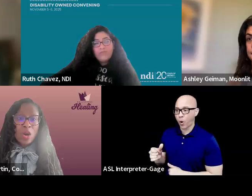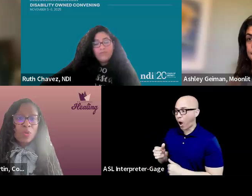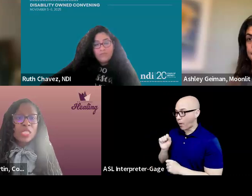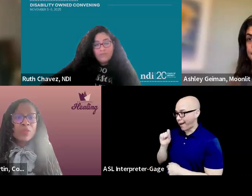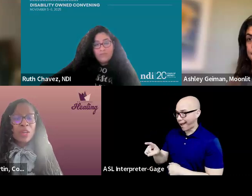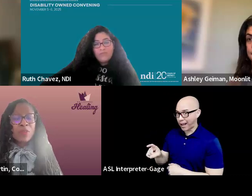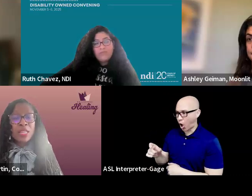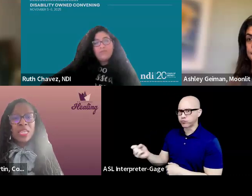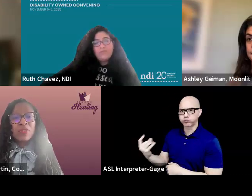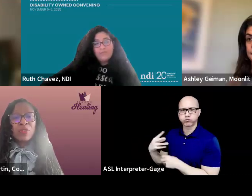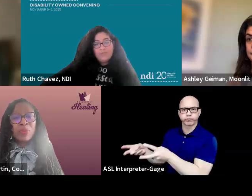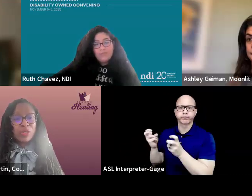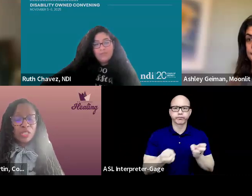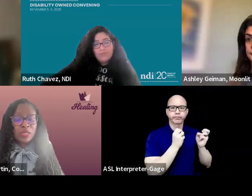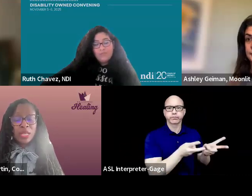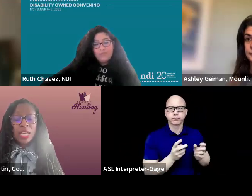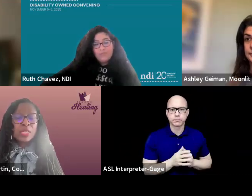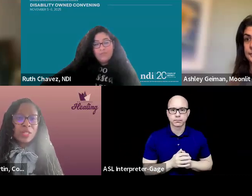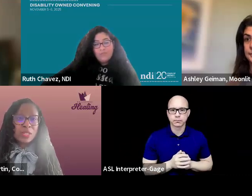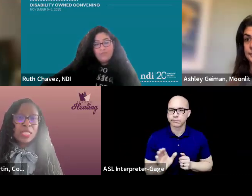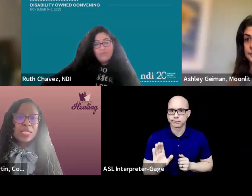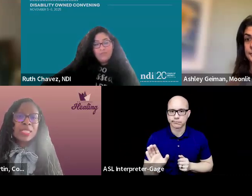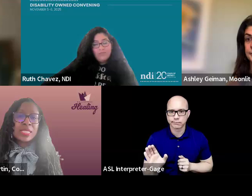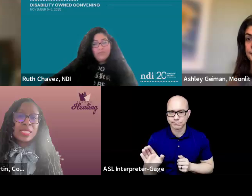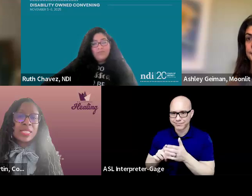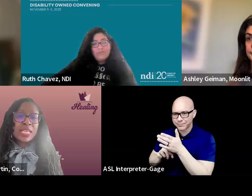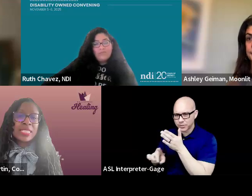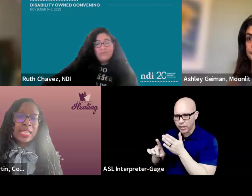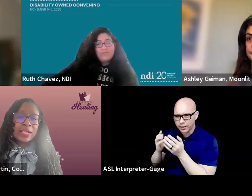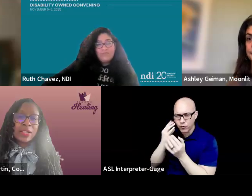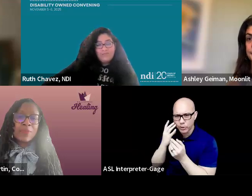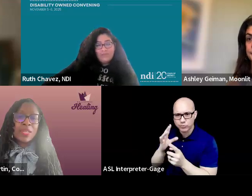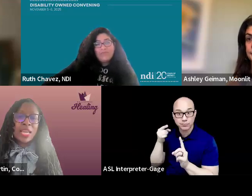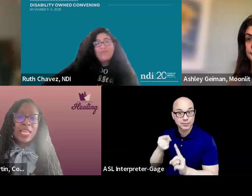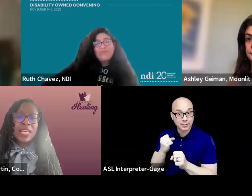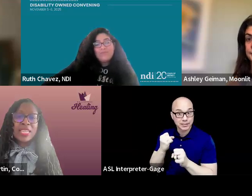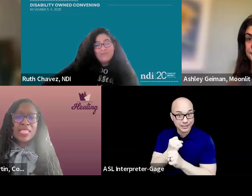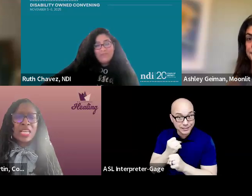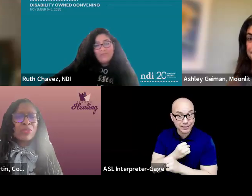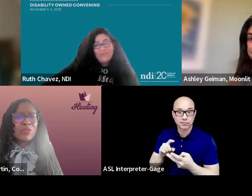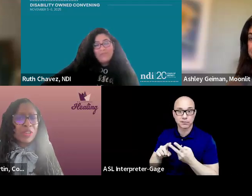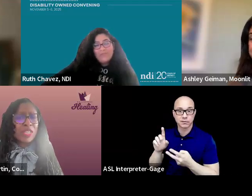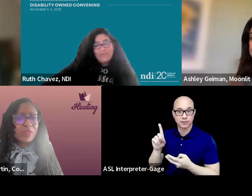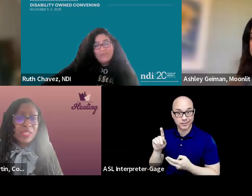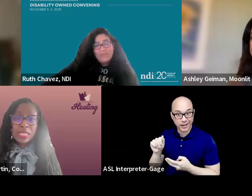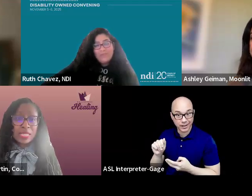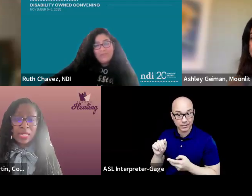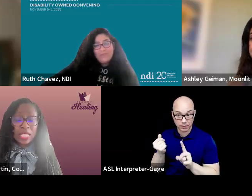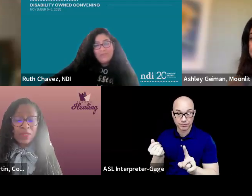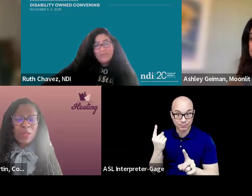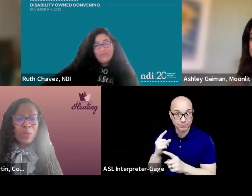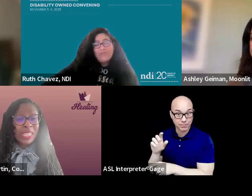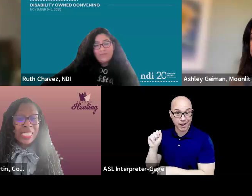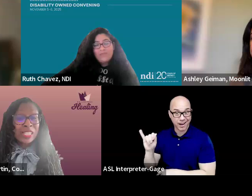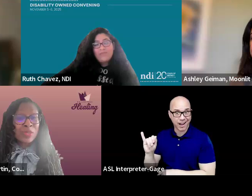facts. Always verify the information, especially statistics and data. AI can sound very